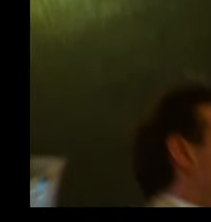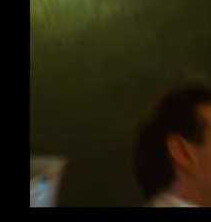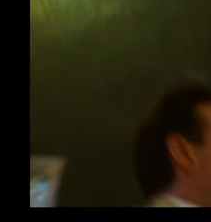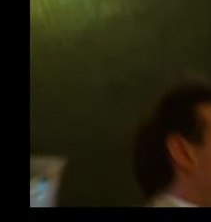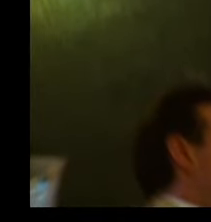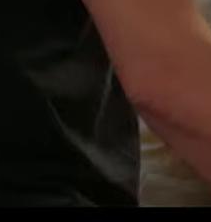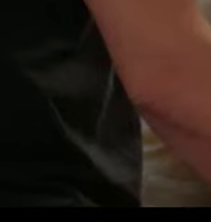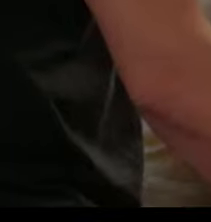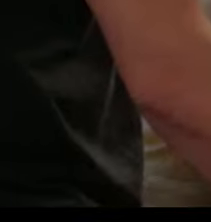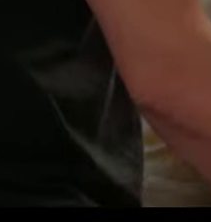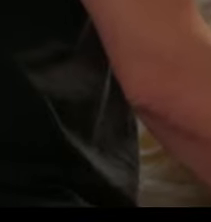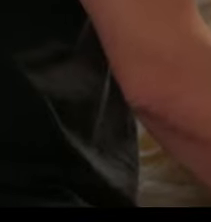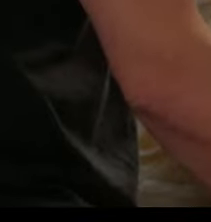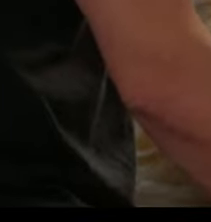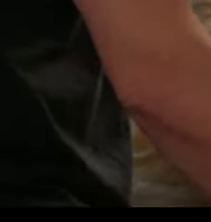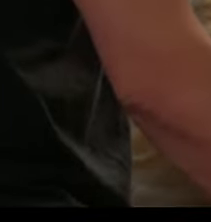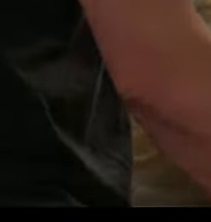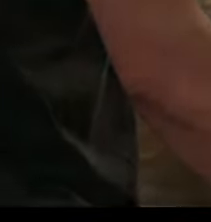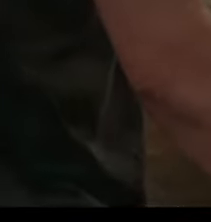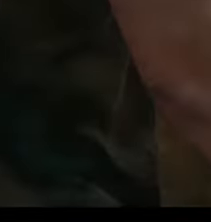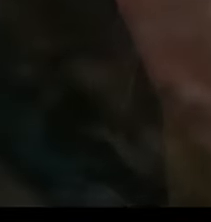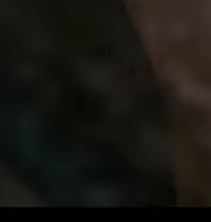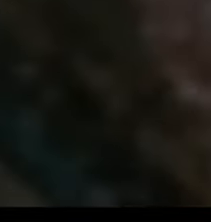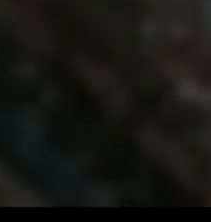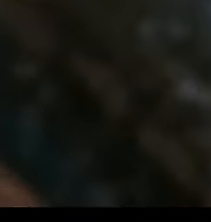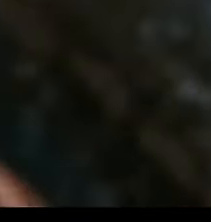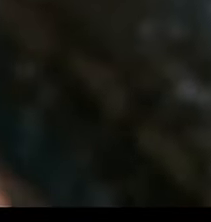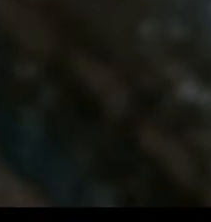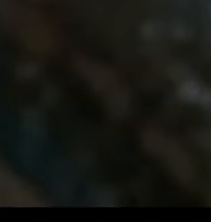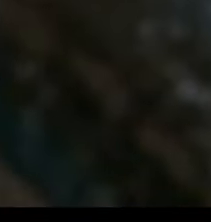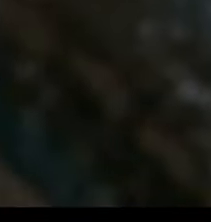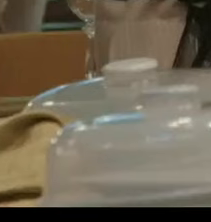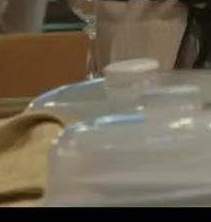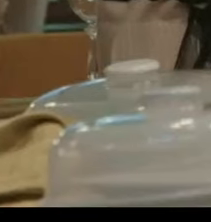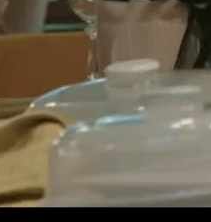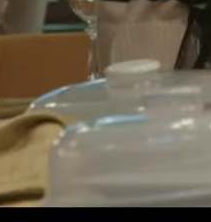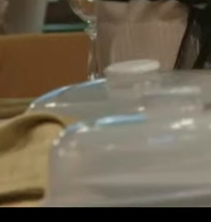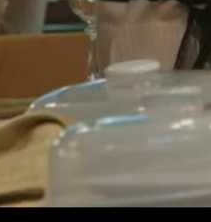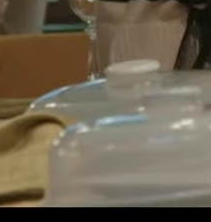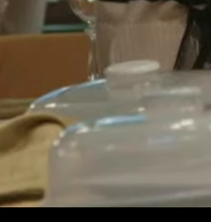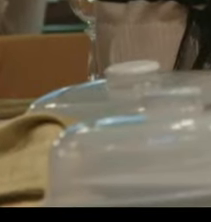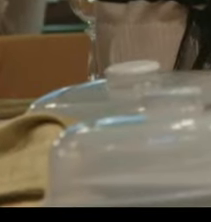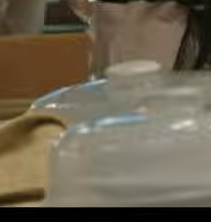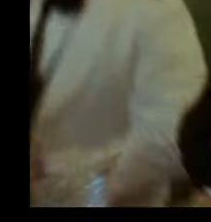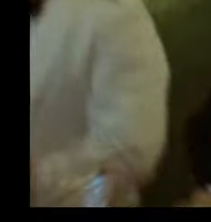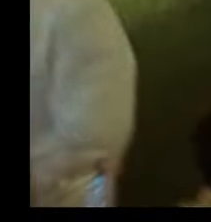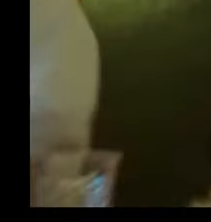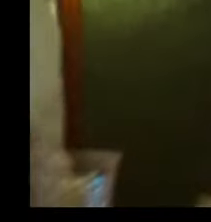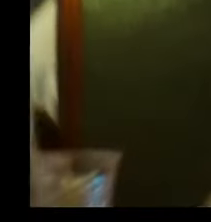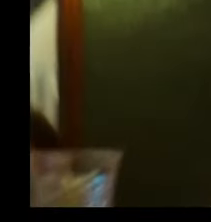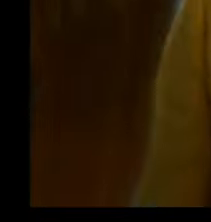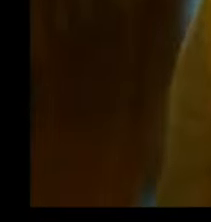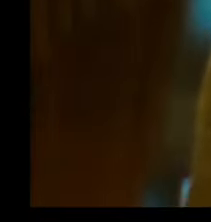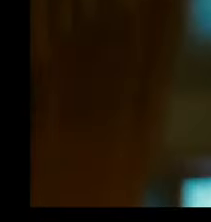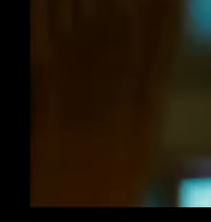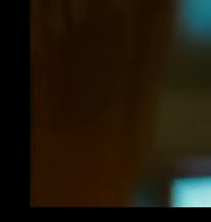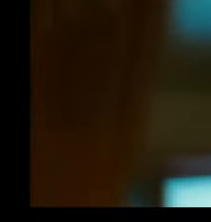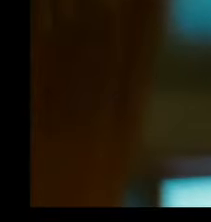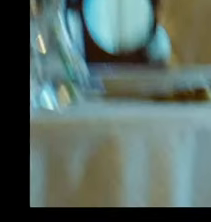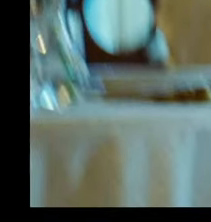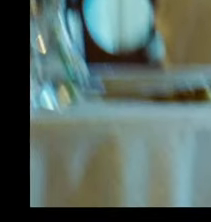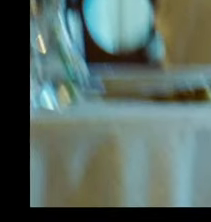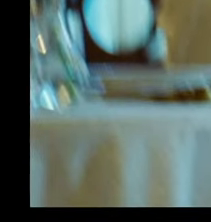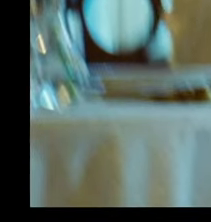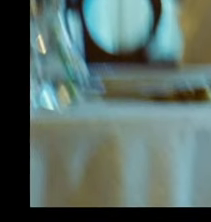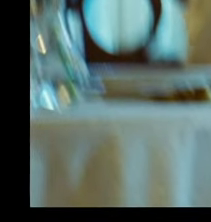that excite me somehow. We are all on a ship and cannot escape, and there is a world to enjoy, traverse,